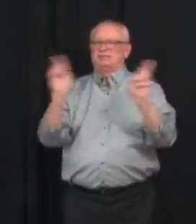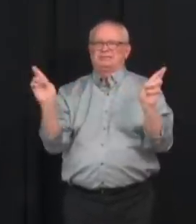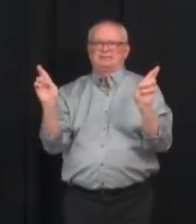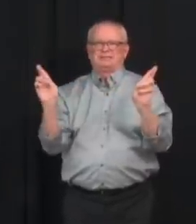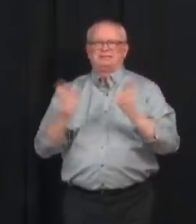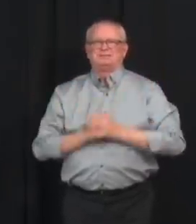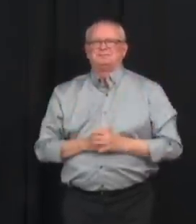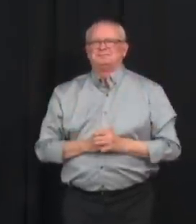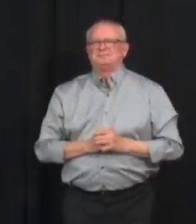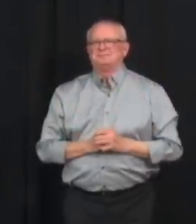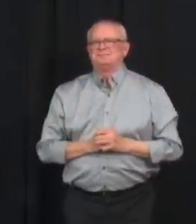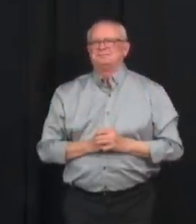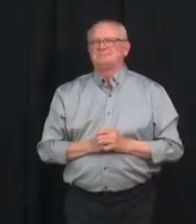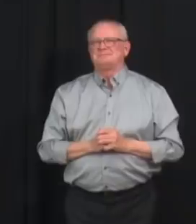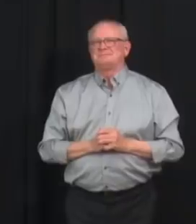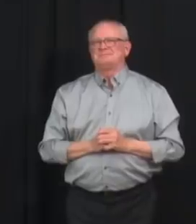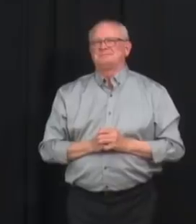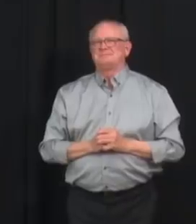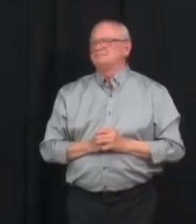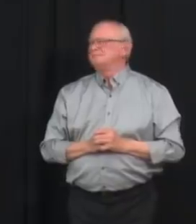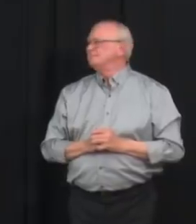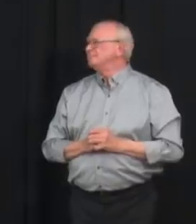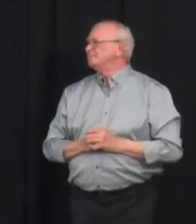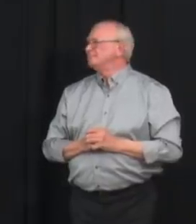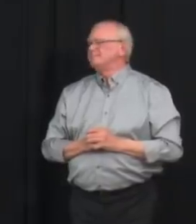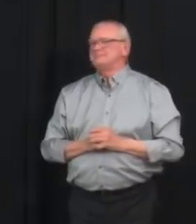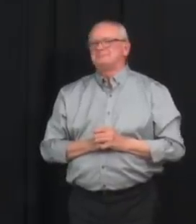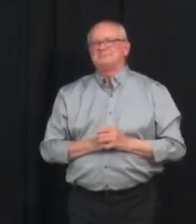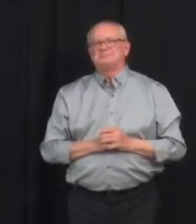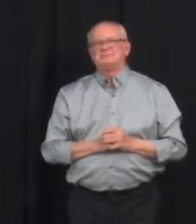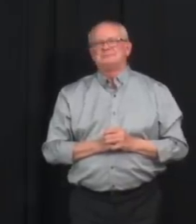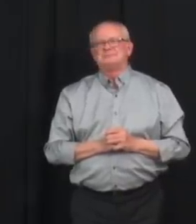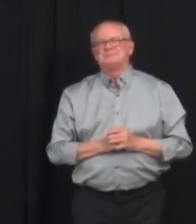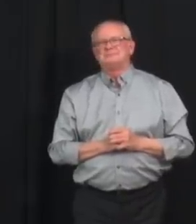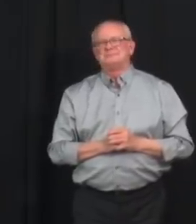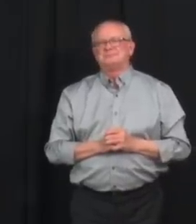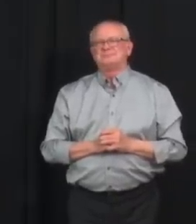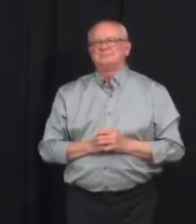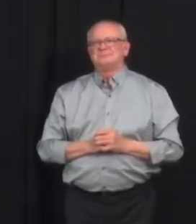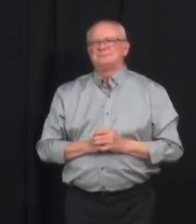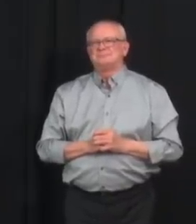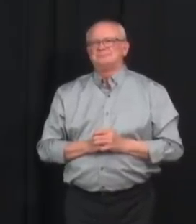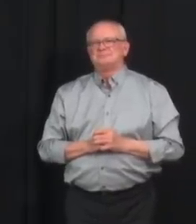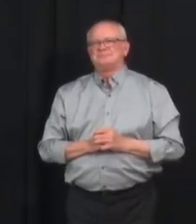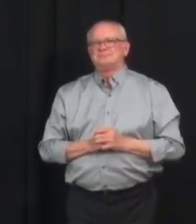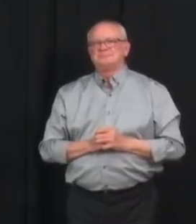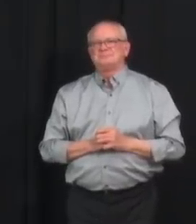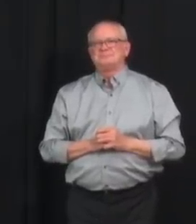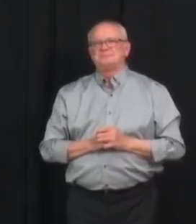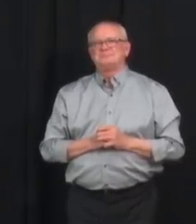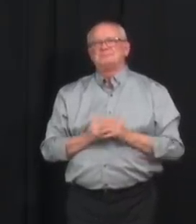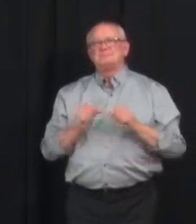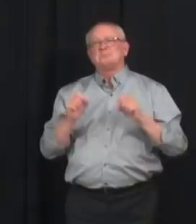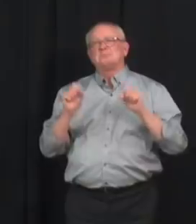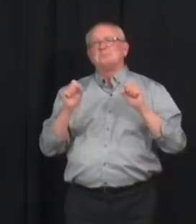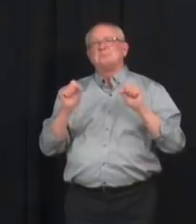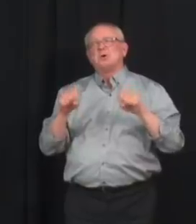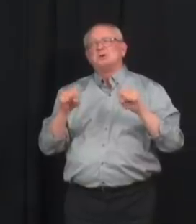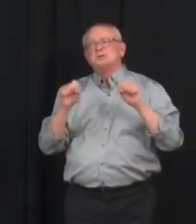complete series in Canada. There may be some differences in milder side effects after your second